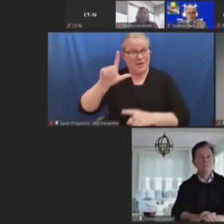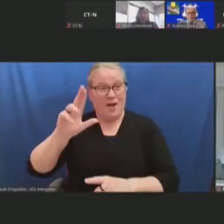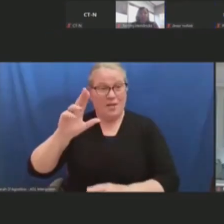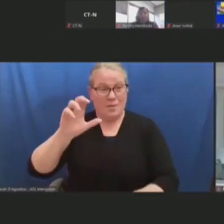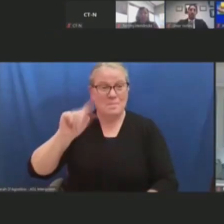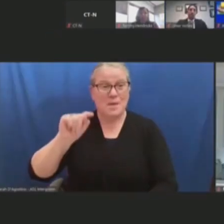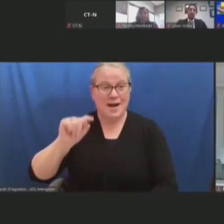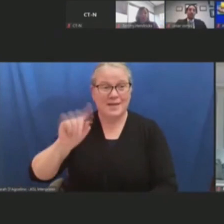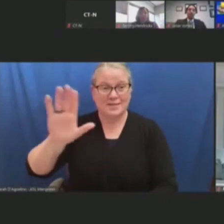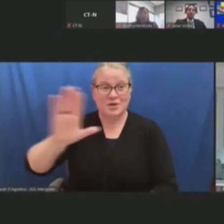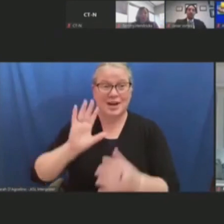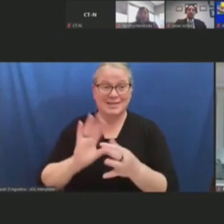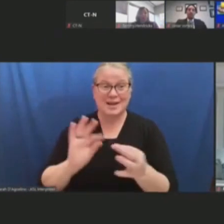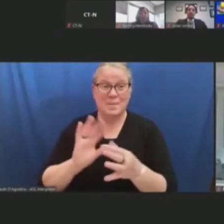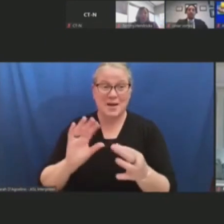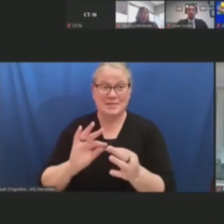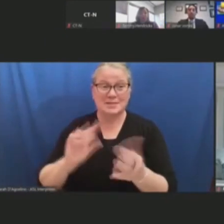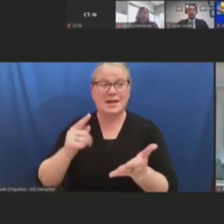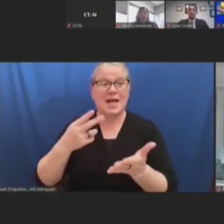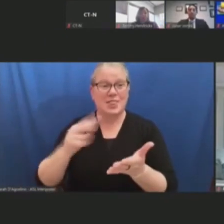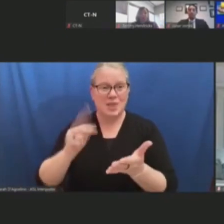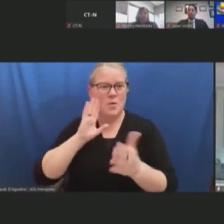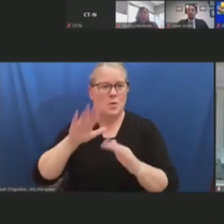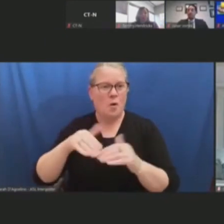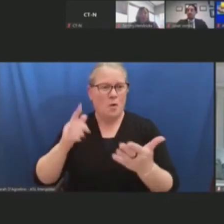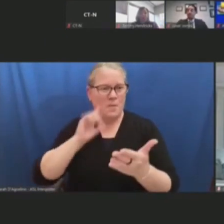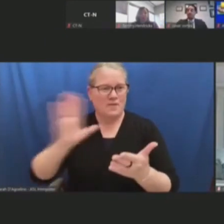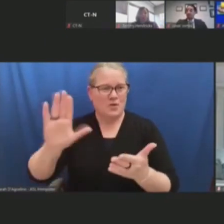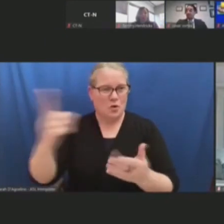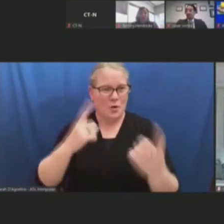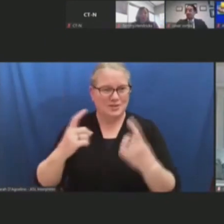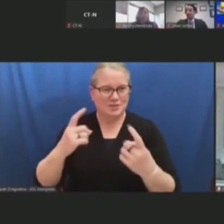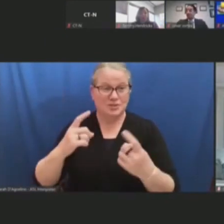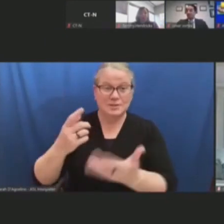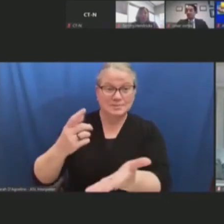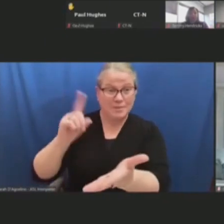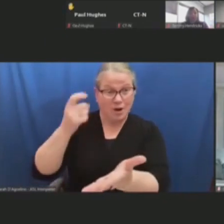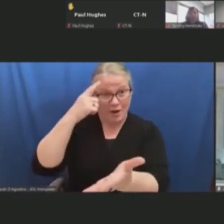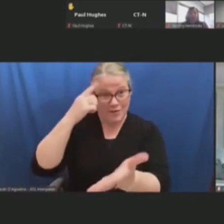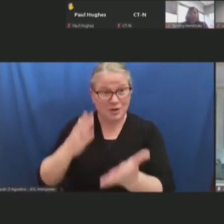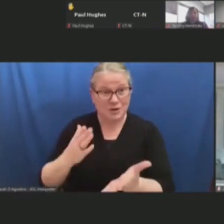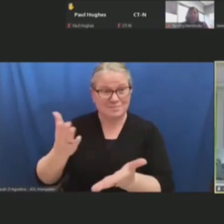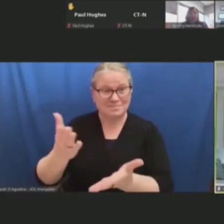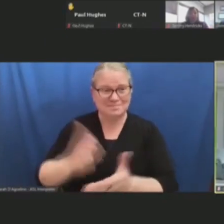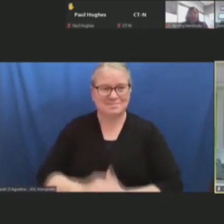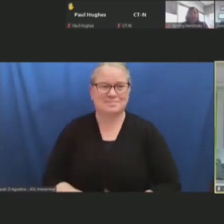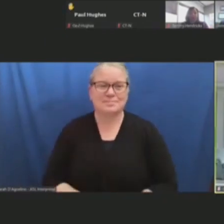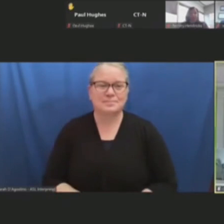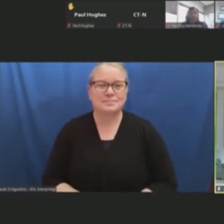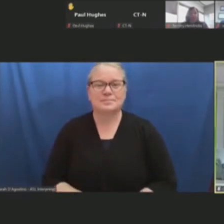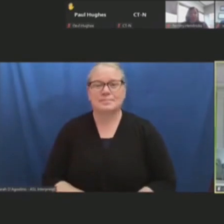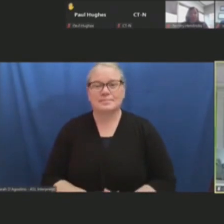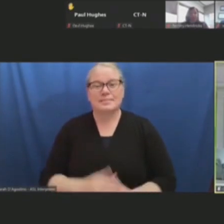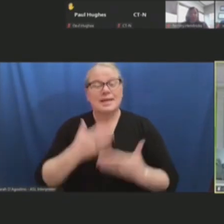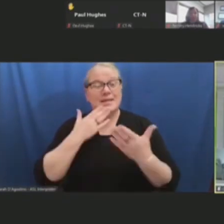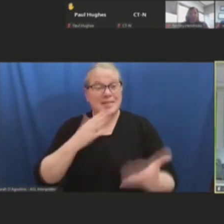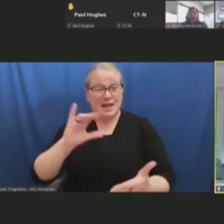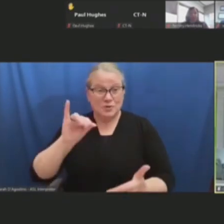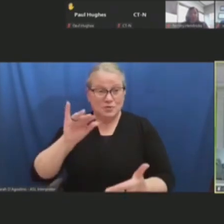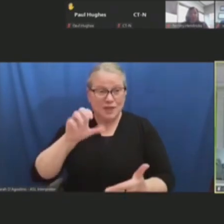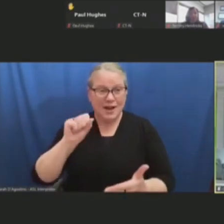his comments. Then after that, we'll take some questions. Governor Lamont. Hey, thank you, James, and